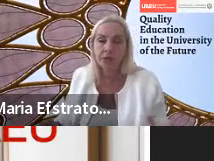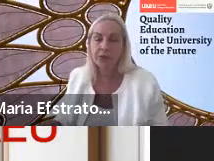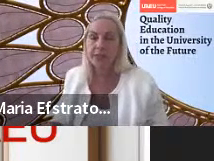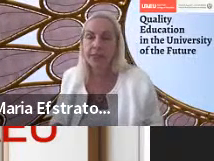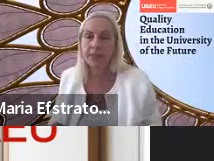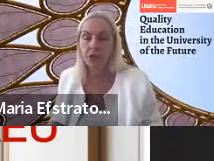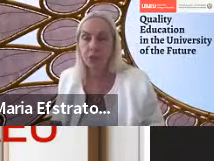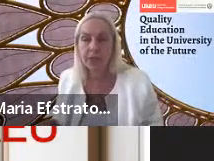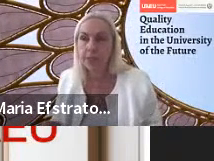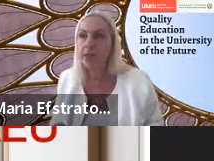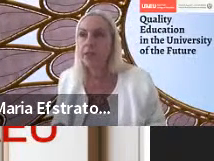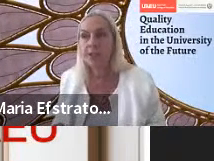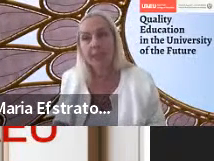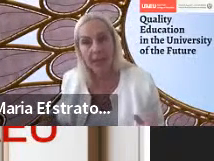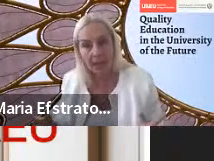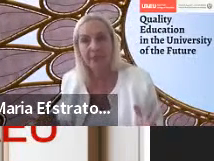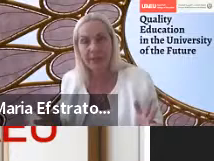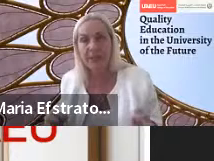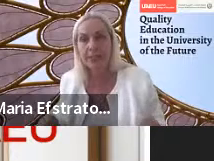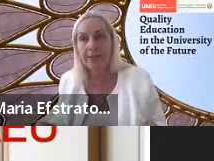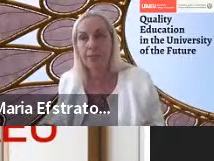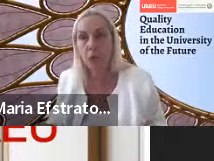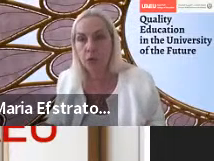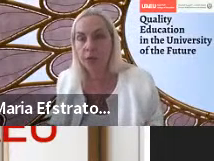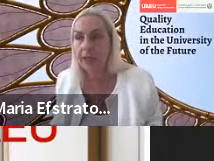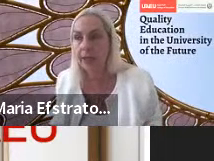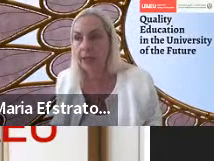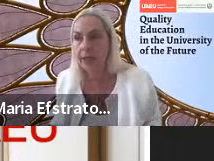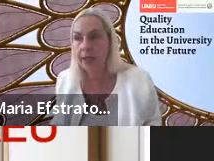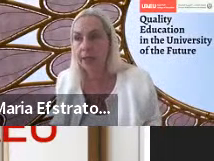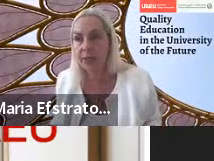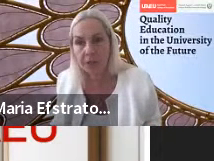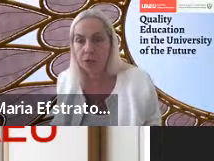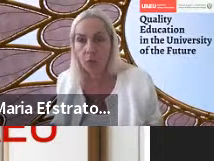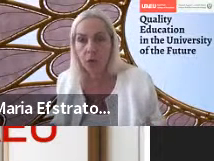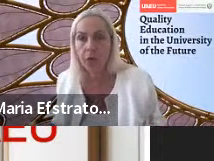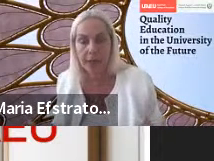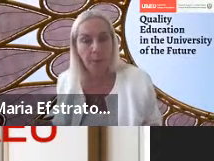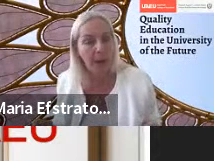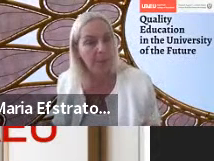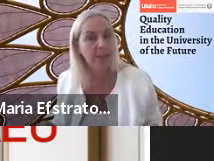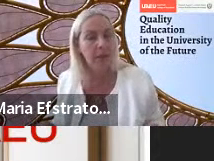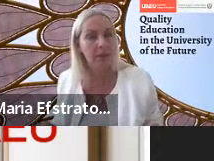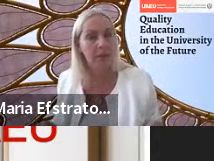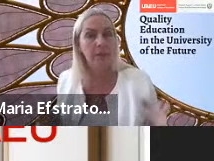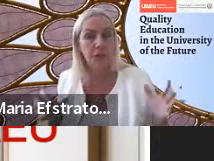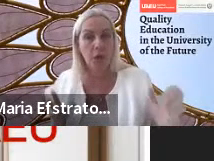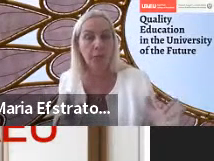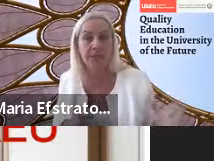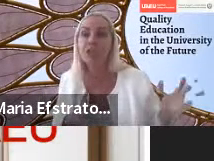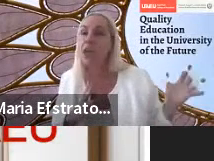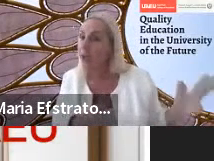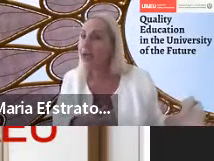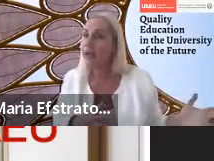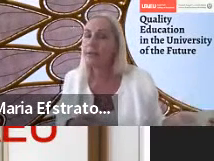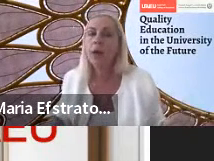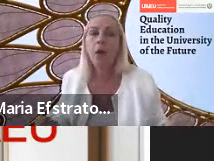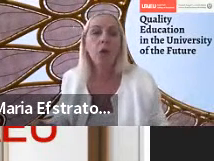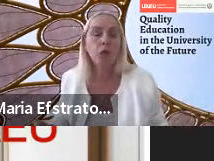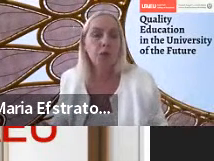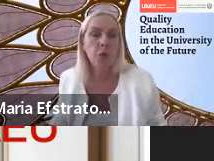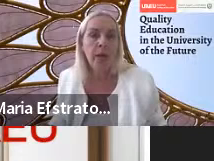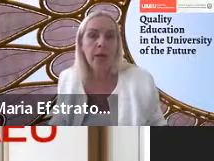very interesting to research. And I have done some good research work and published articles on this.